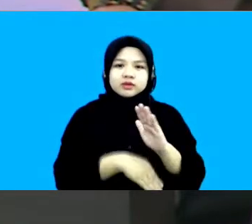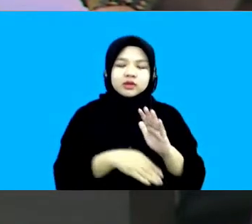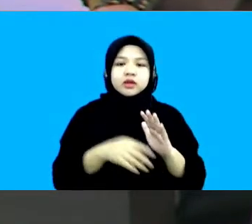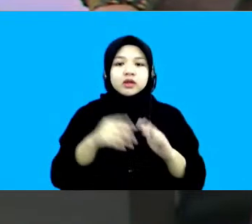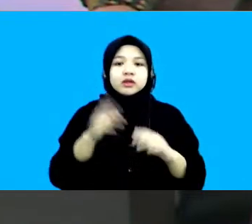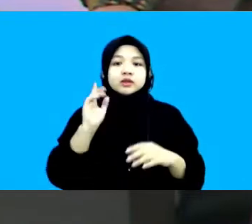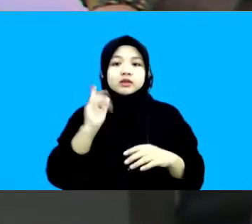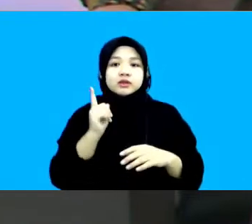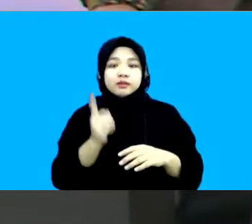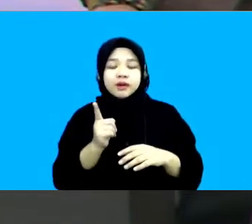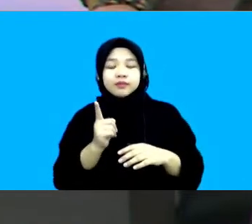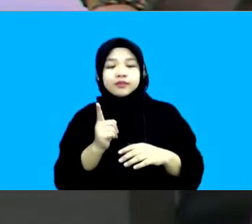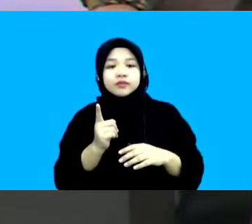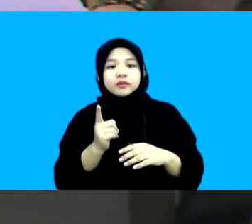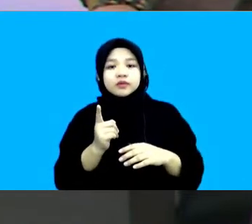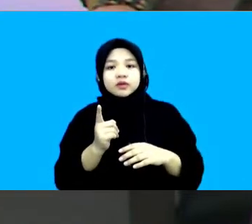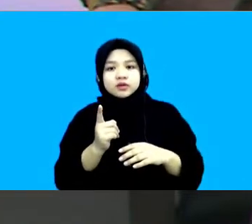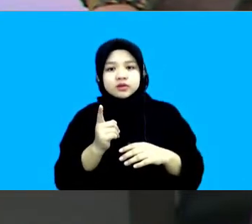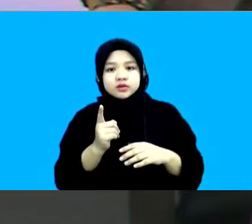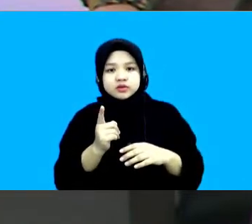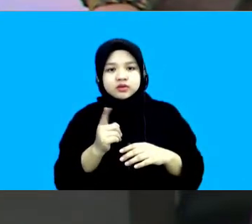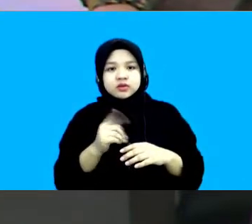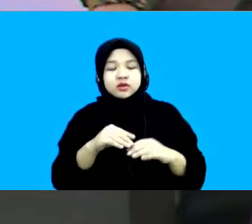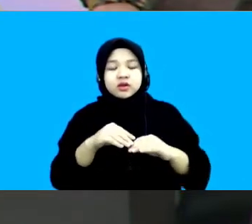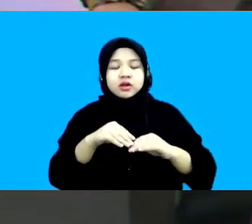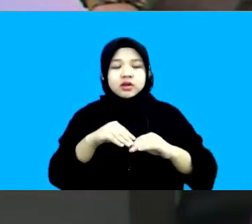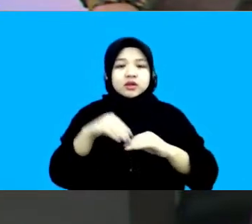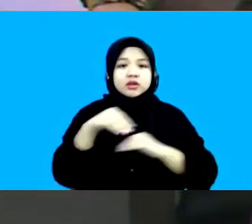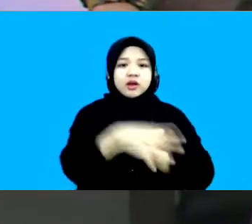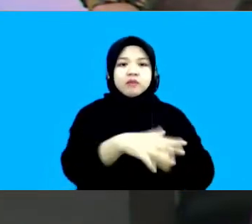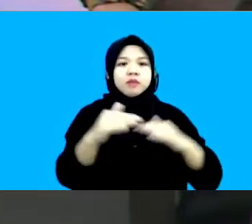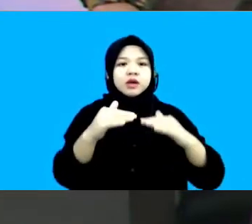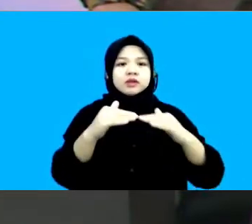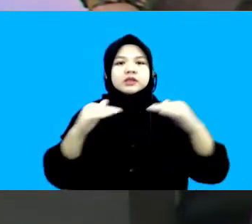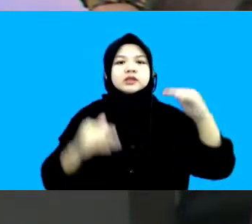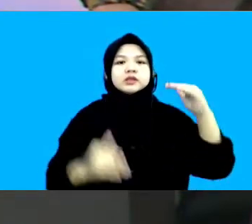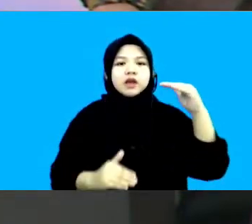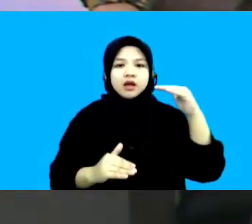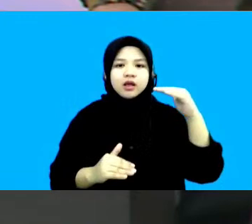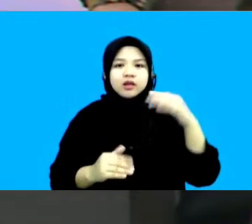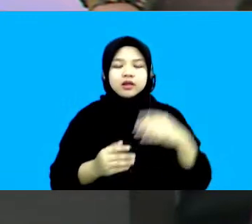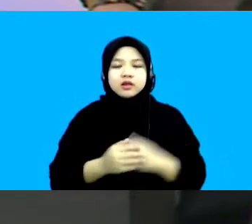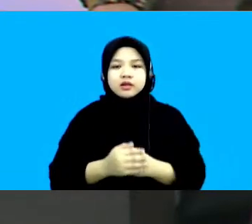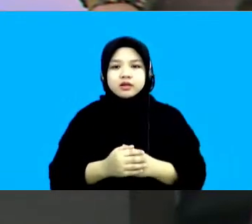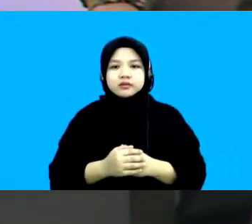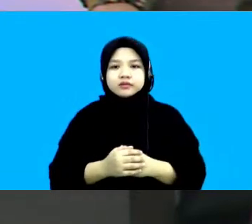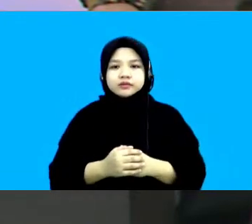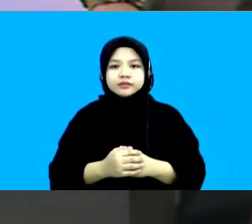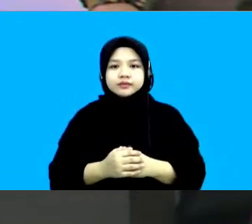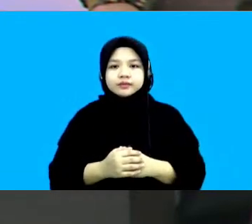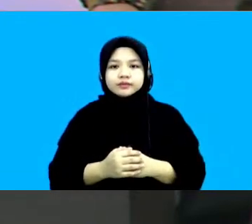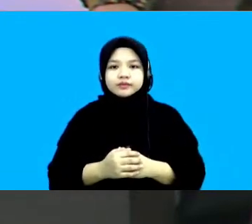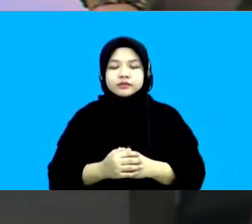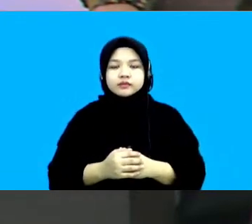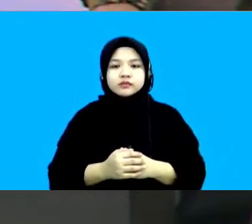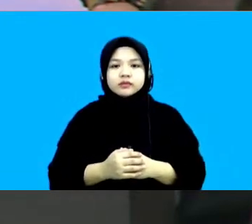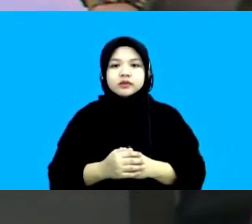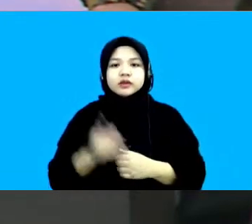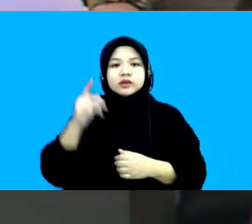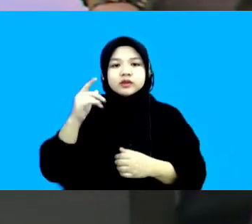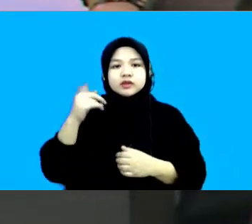of this development after the pandemic is probably we have to look at more from the various or the